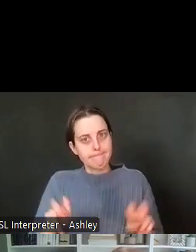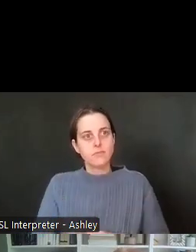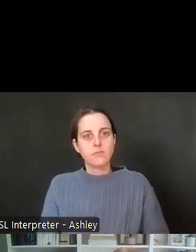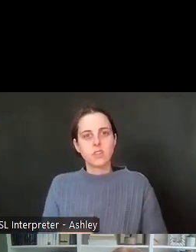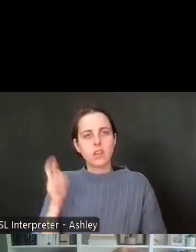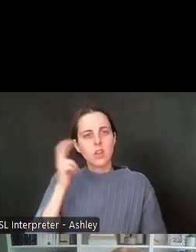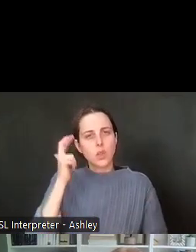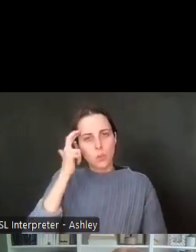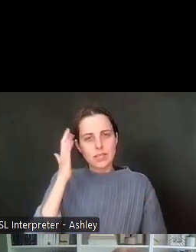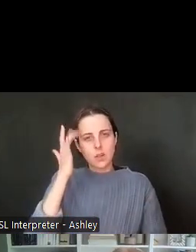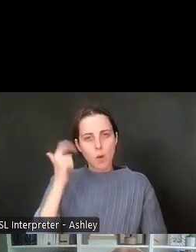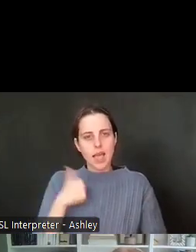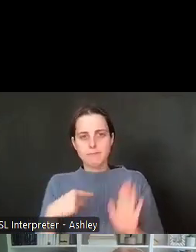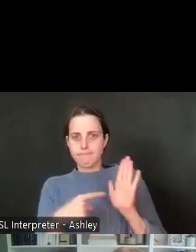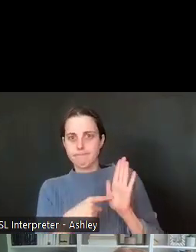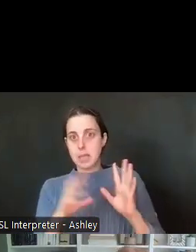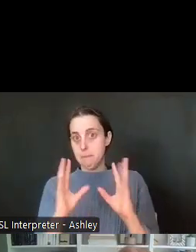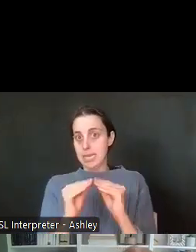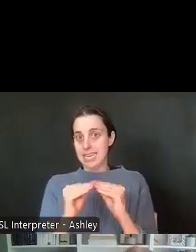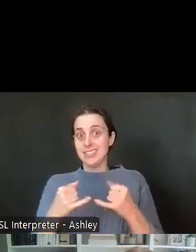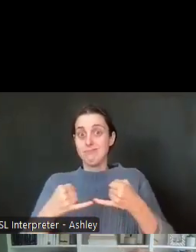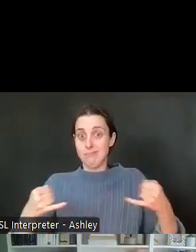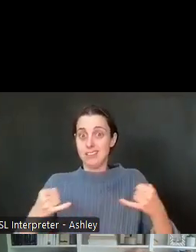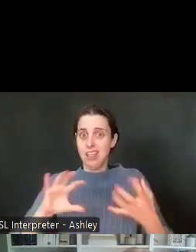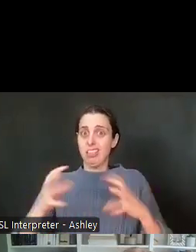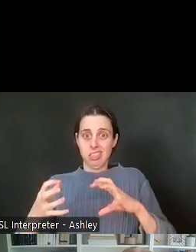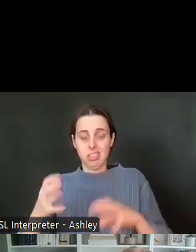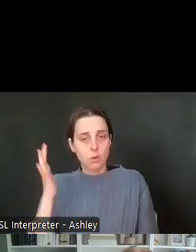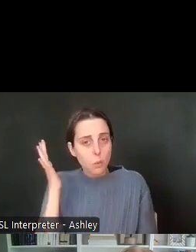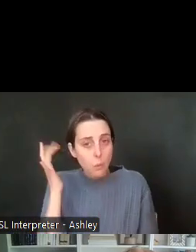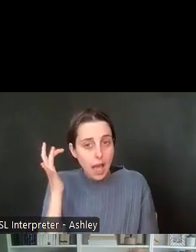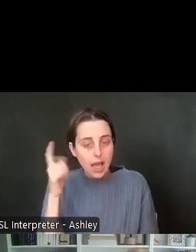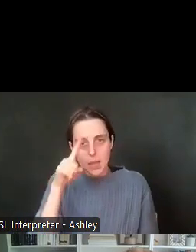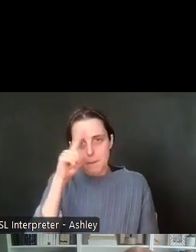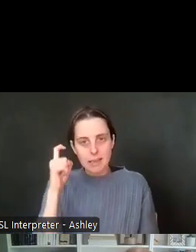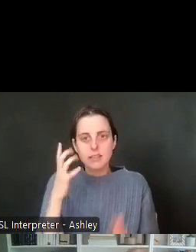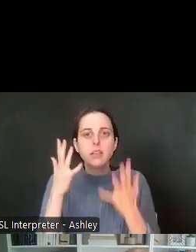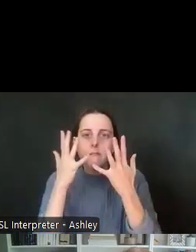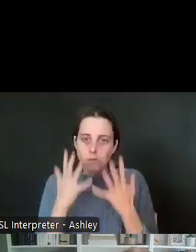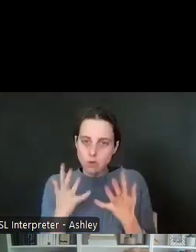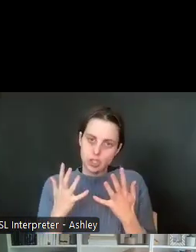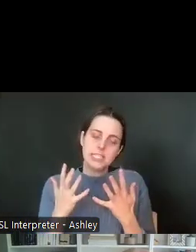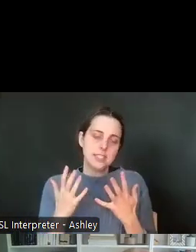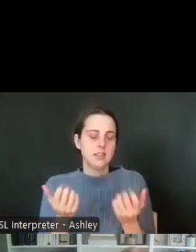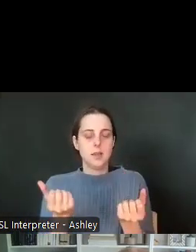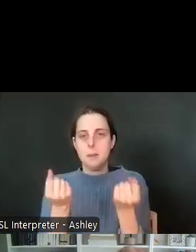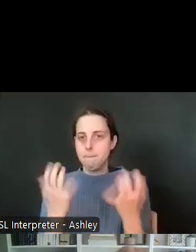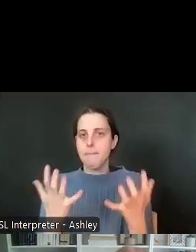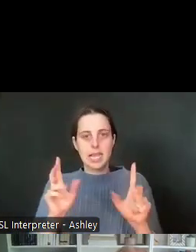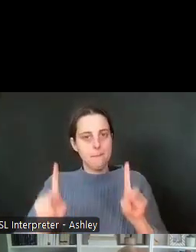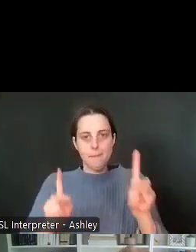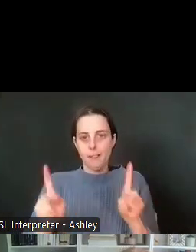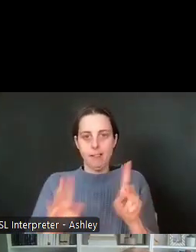in a presentation on work-life harmony is because, unfortunately, so many people are